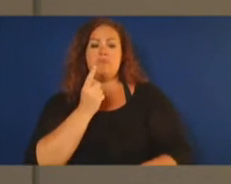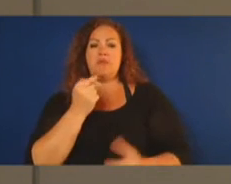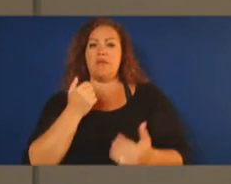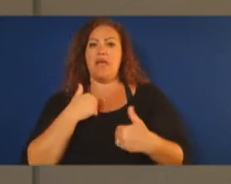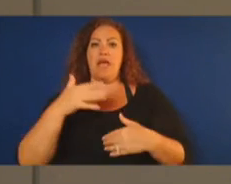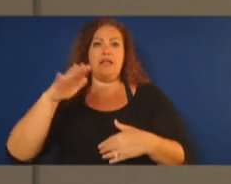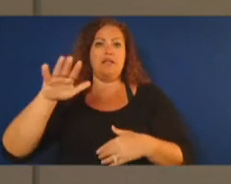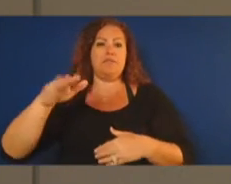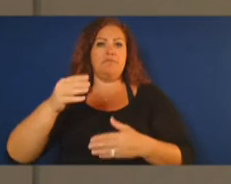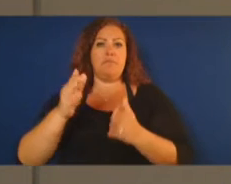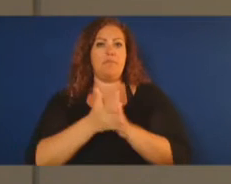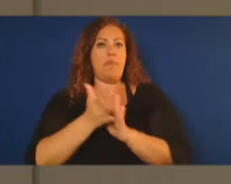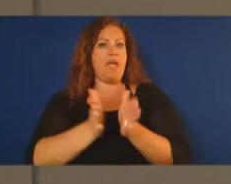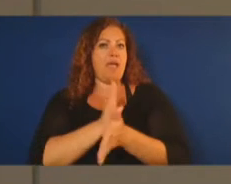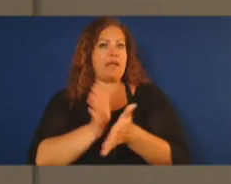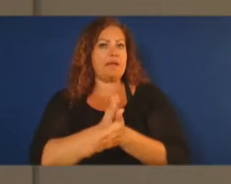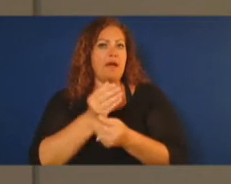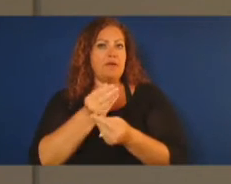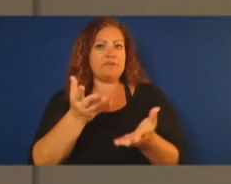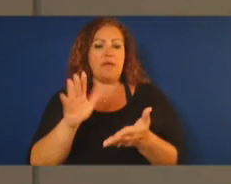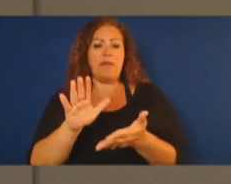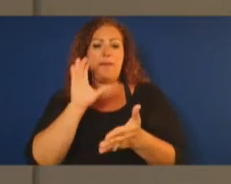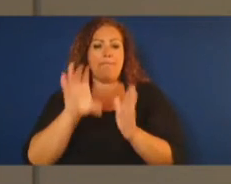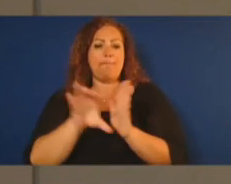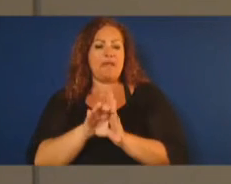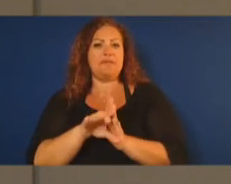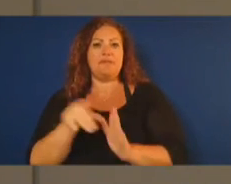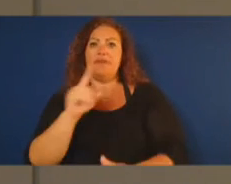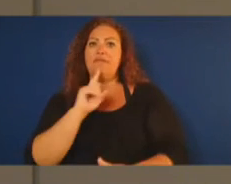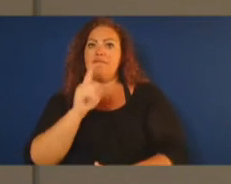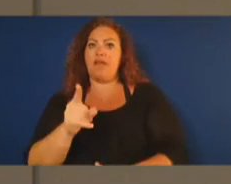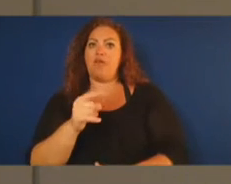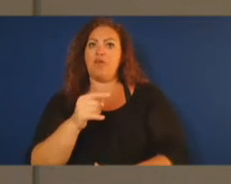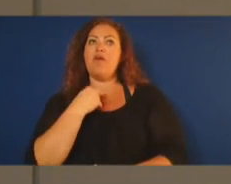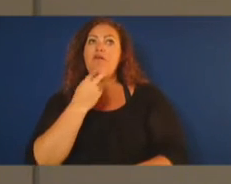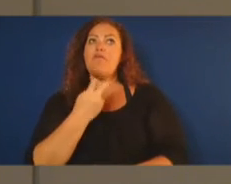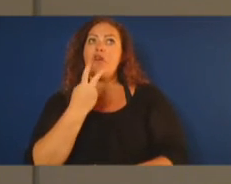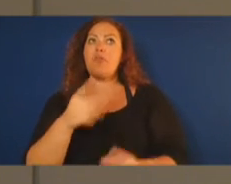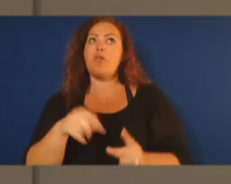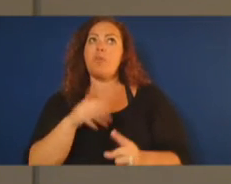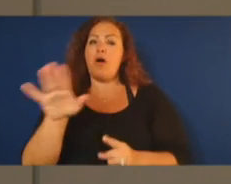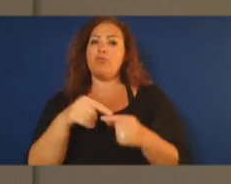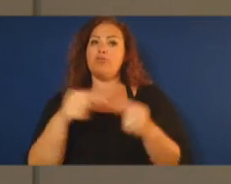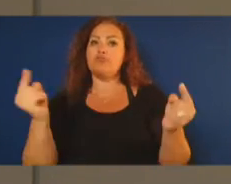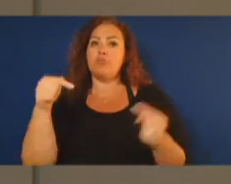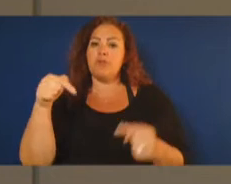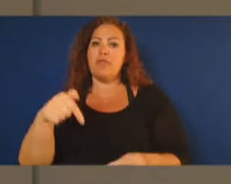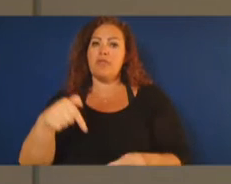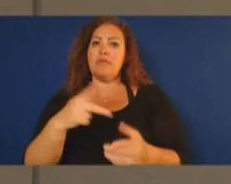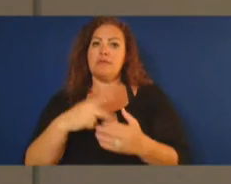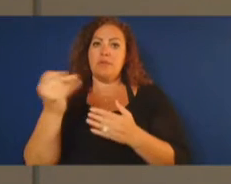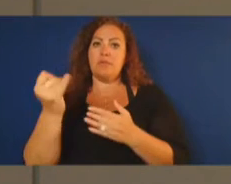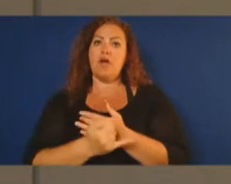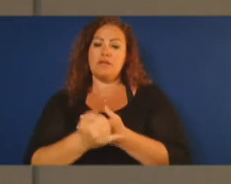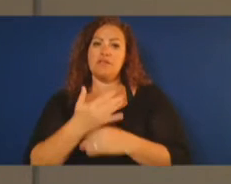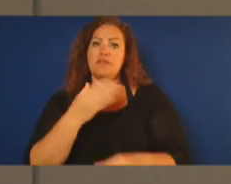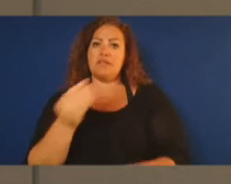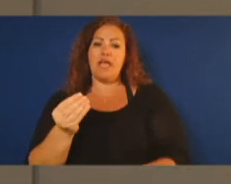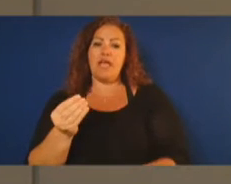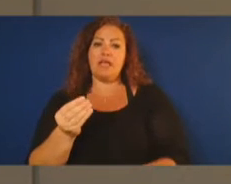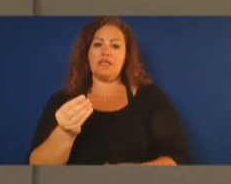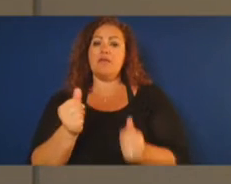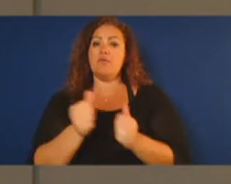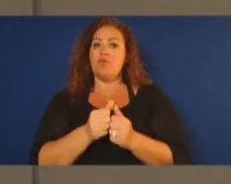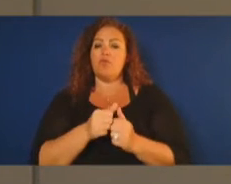he had pictures he was extremely verbal about his opposition to this particular project and as far as the